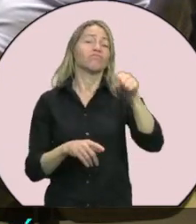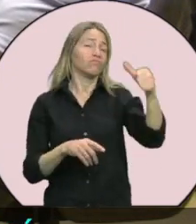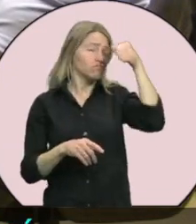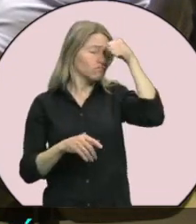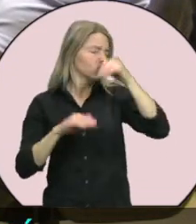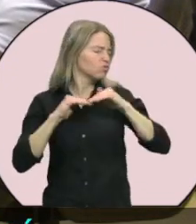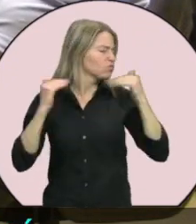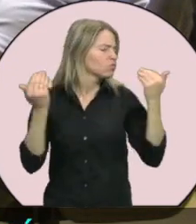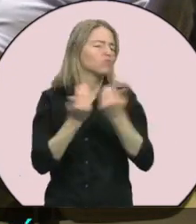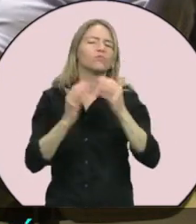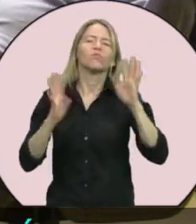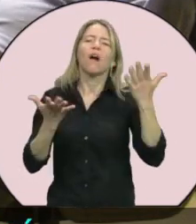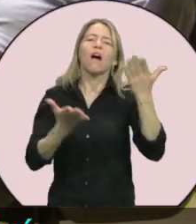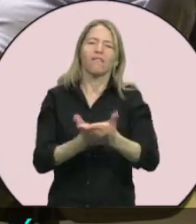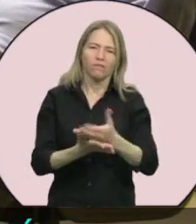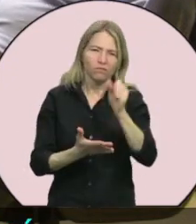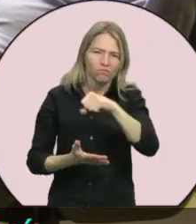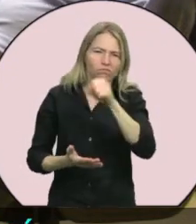She remembers all